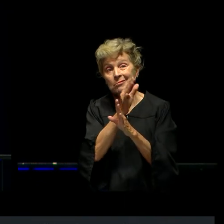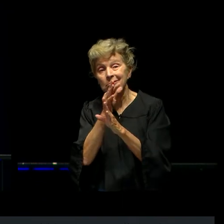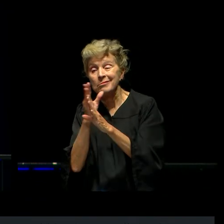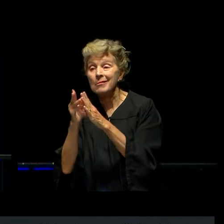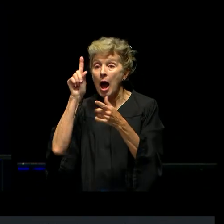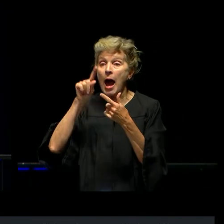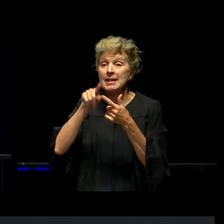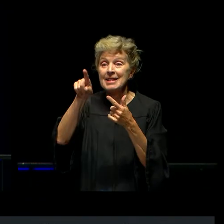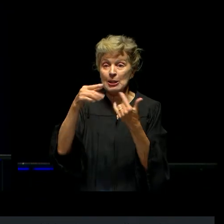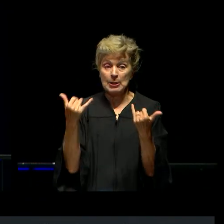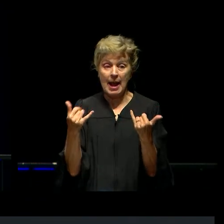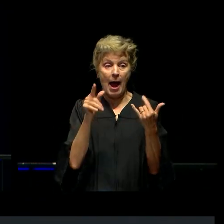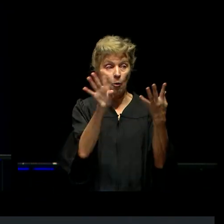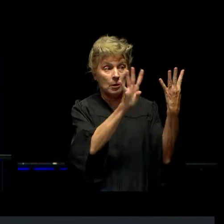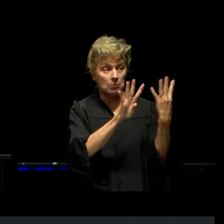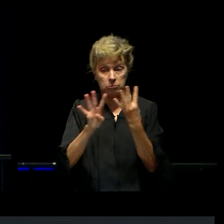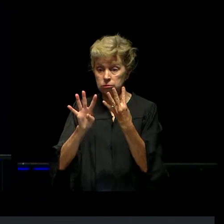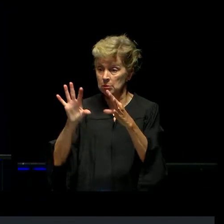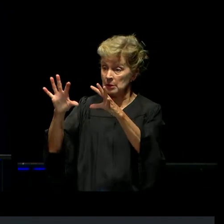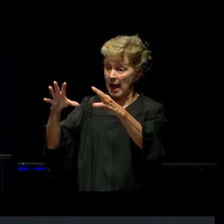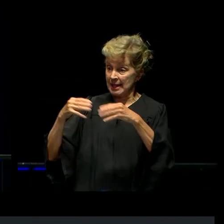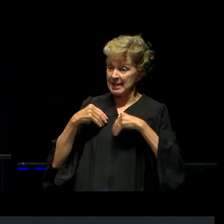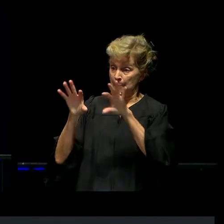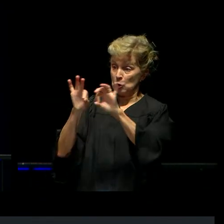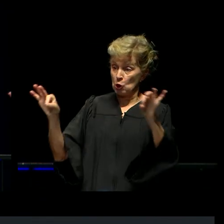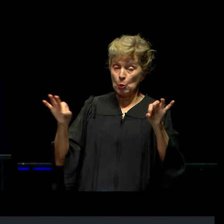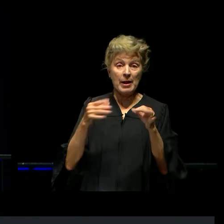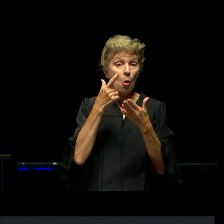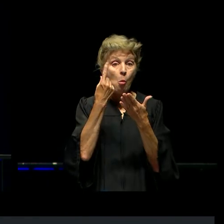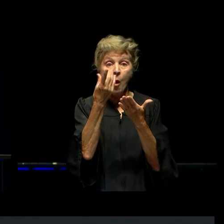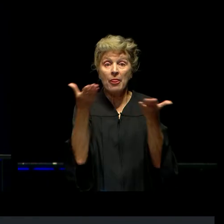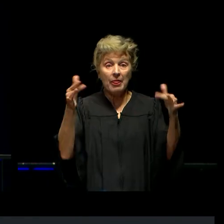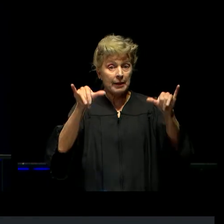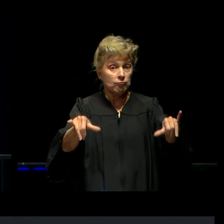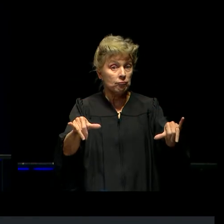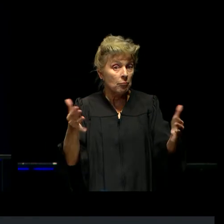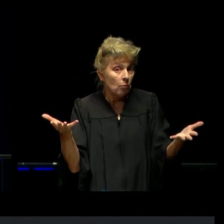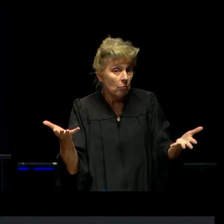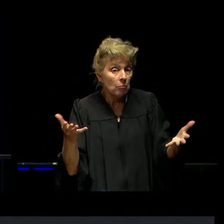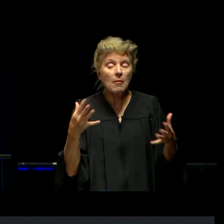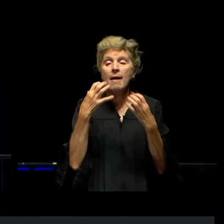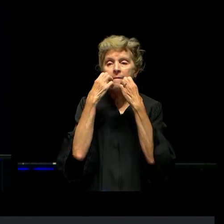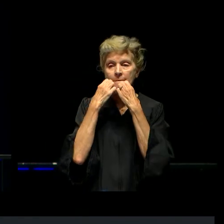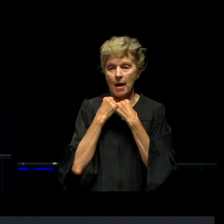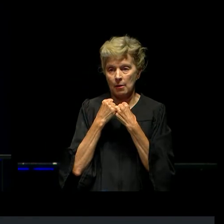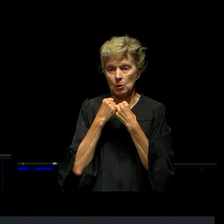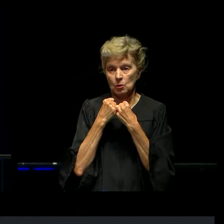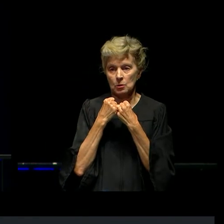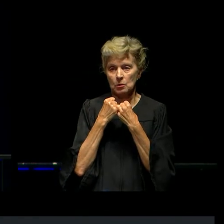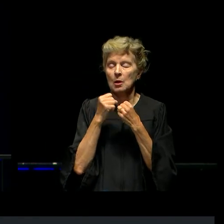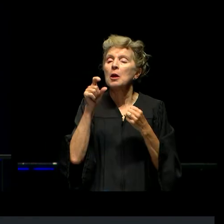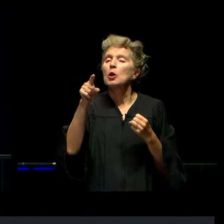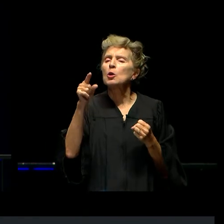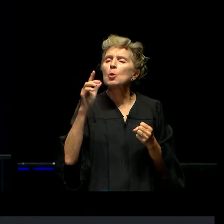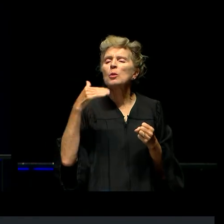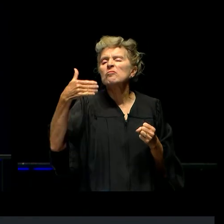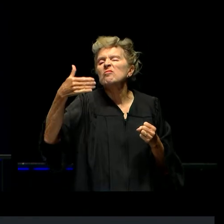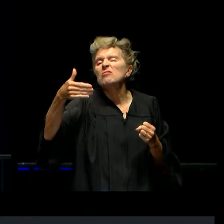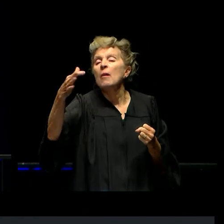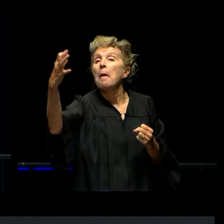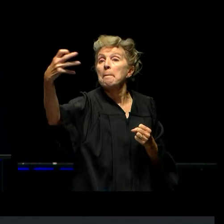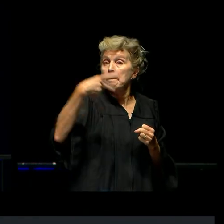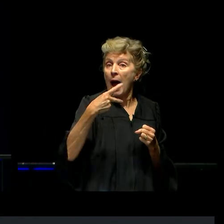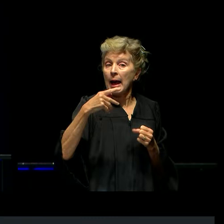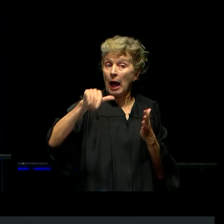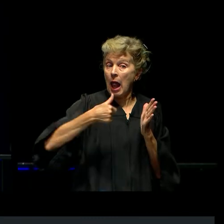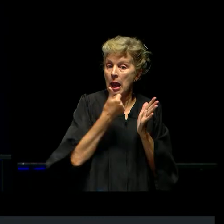stage to accept your award are our values. And when you return as alumni, you will